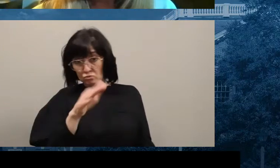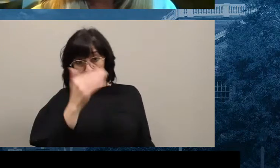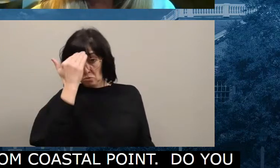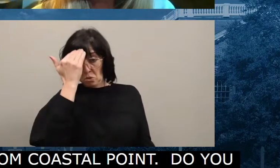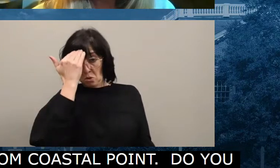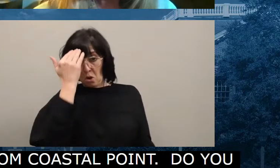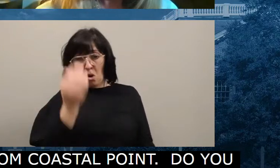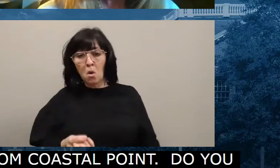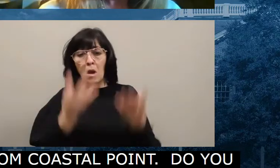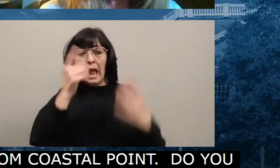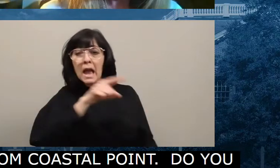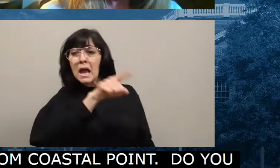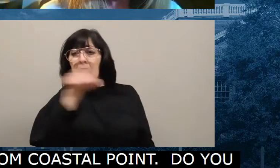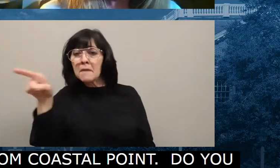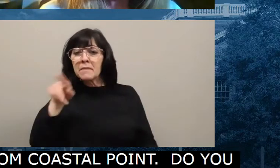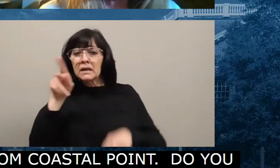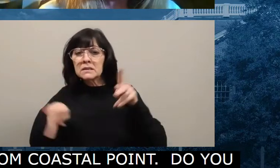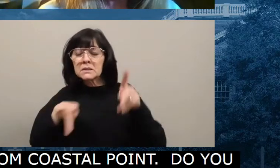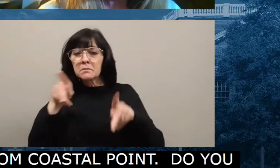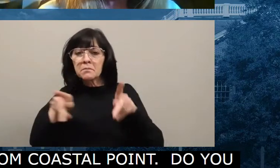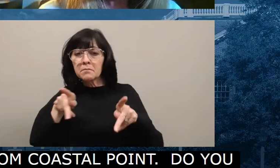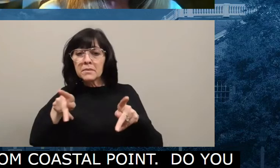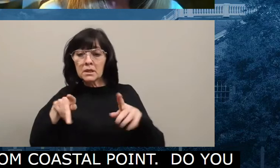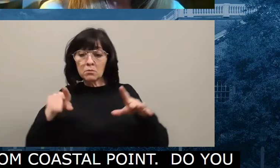would they therefore be counted twice in that number?